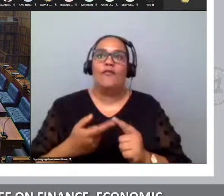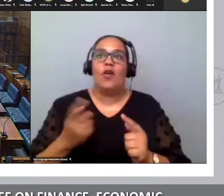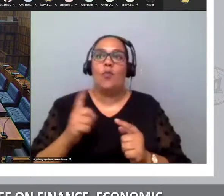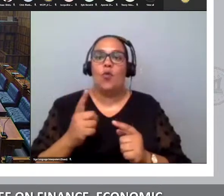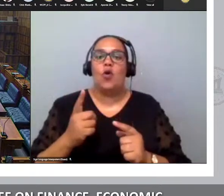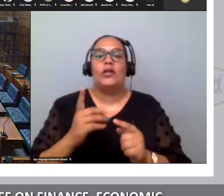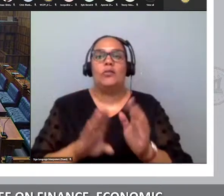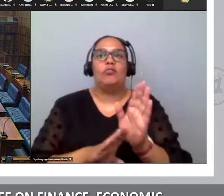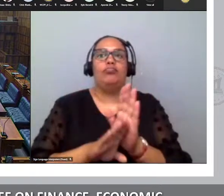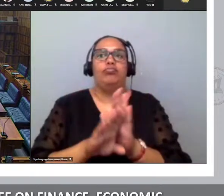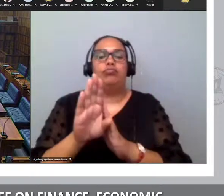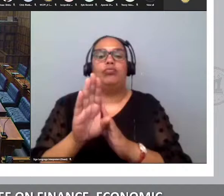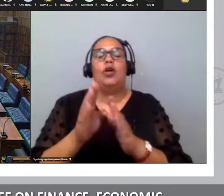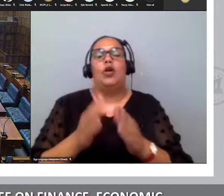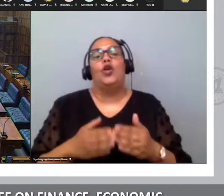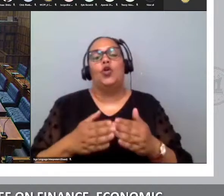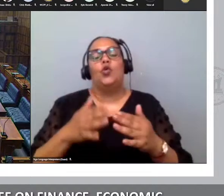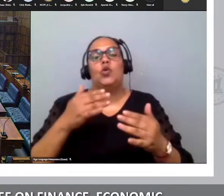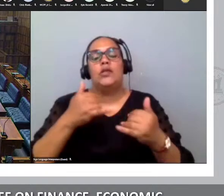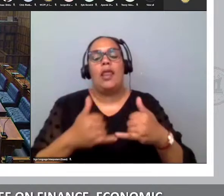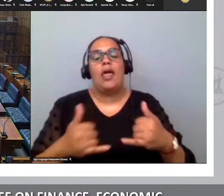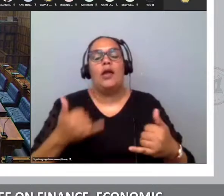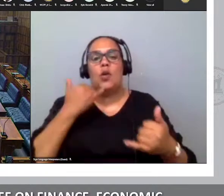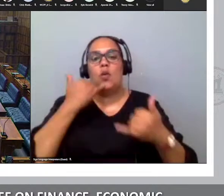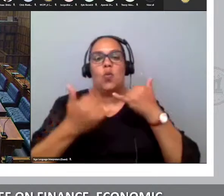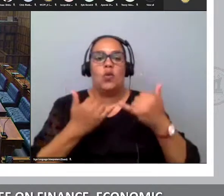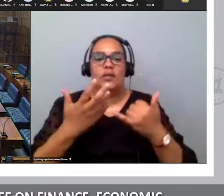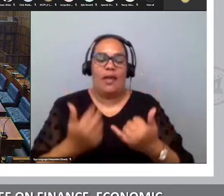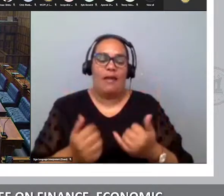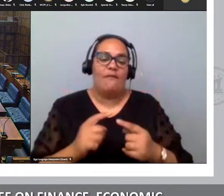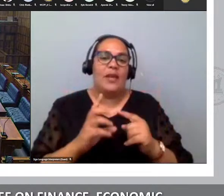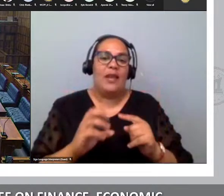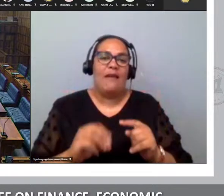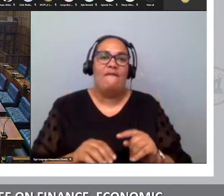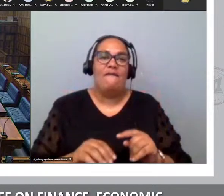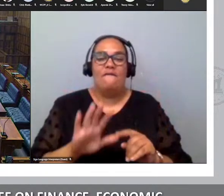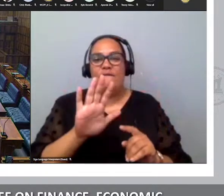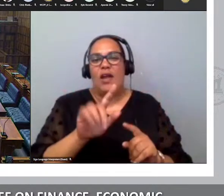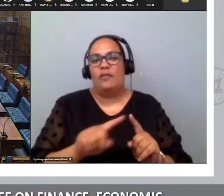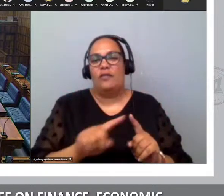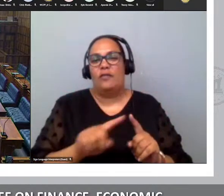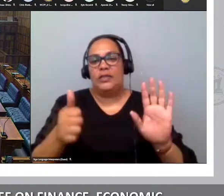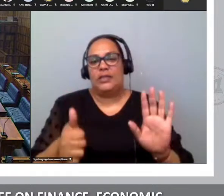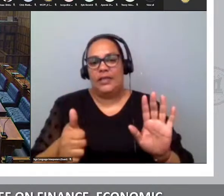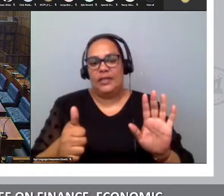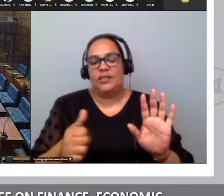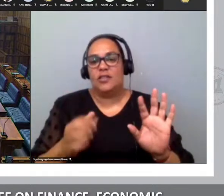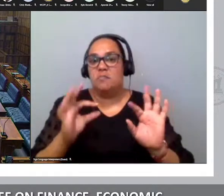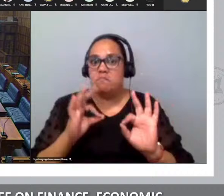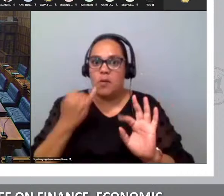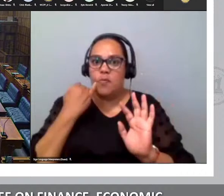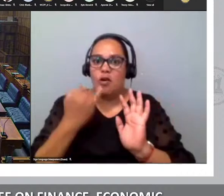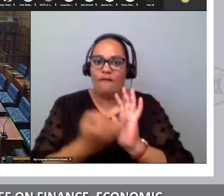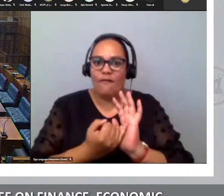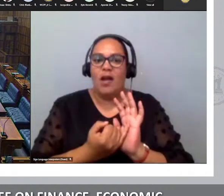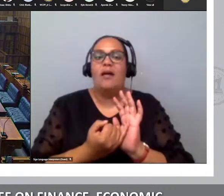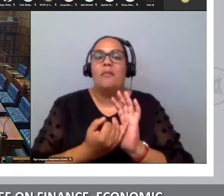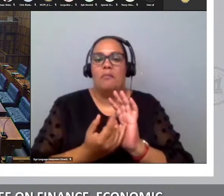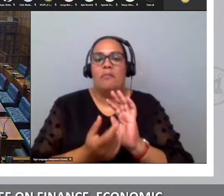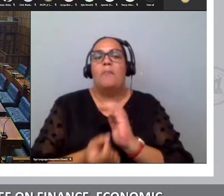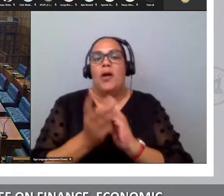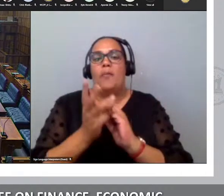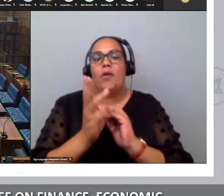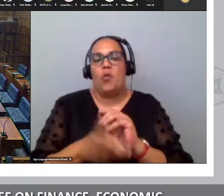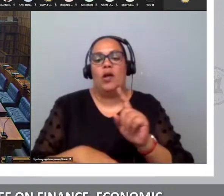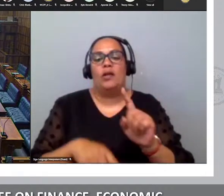increase in Cruise liner calls uh there's approximately 5 to six confirmed Cruise liner calls that will be